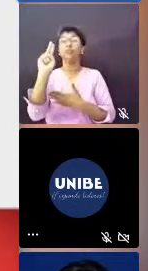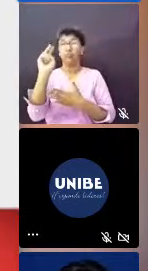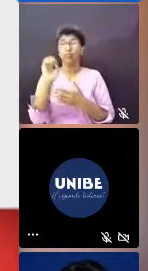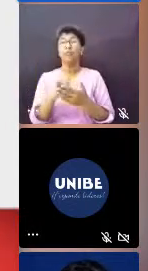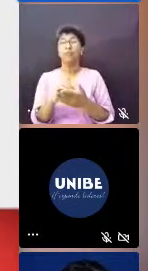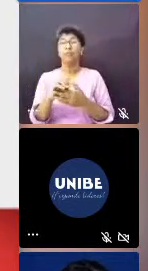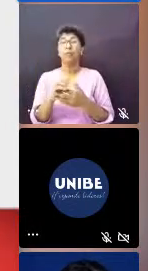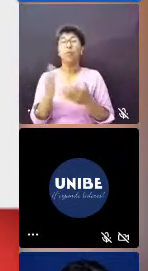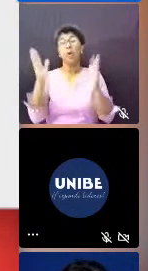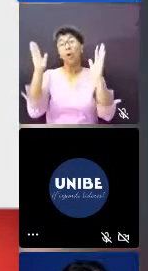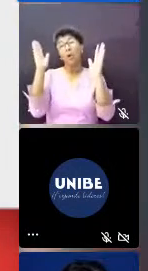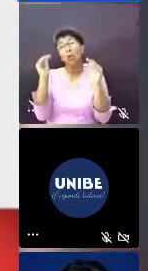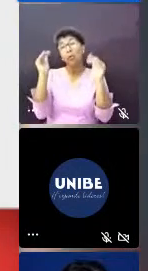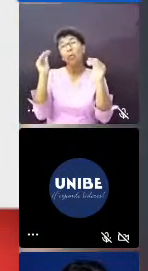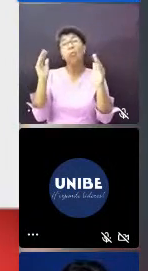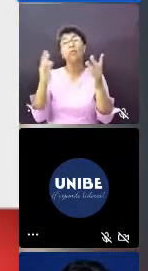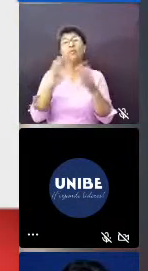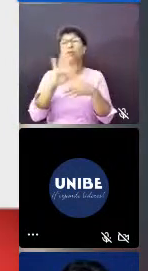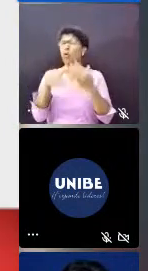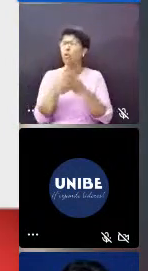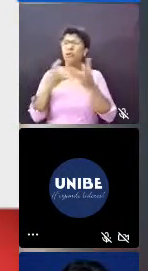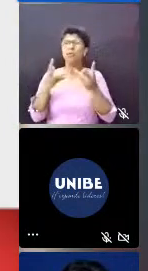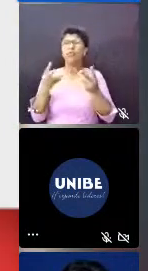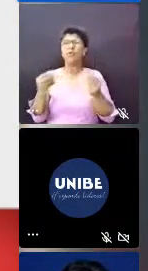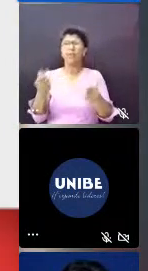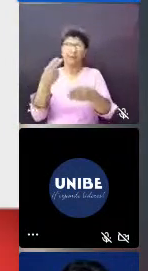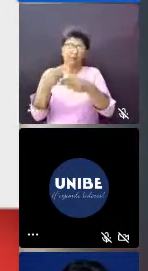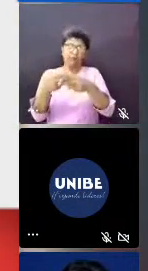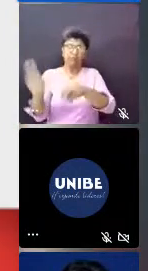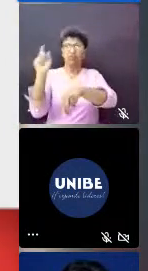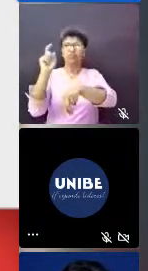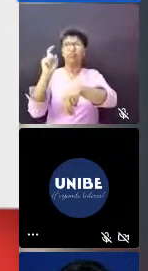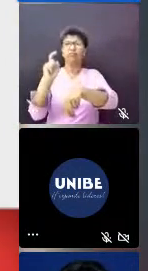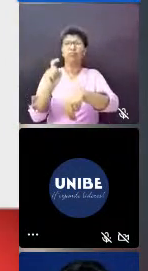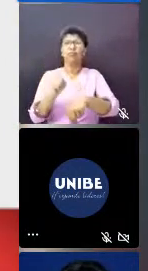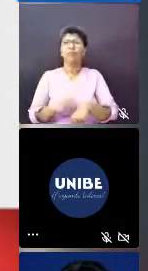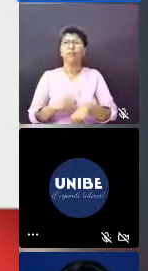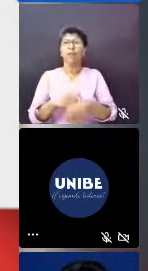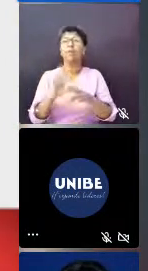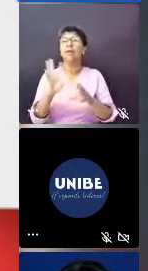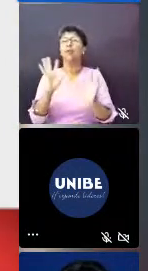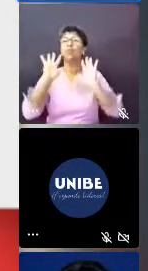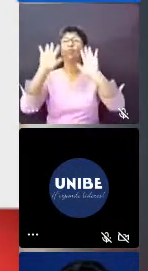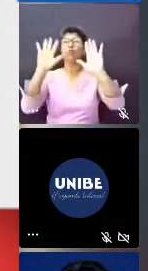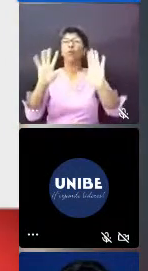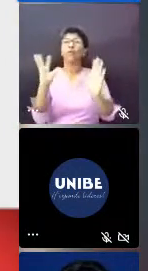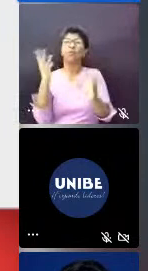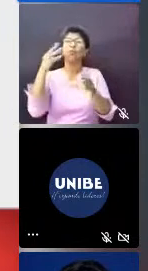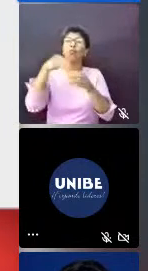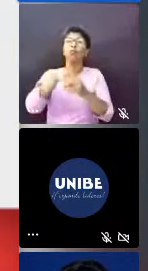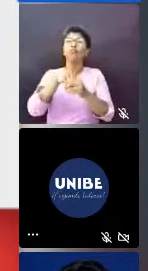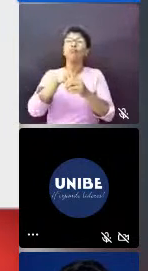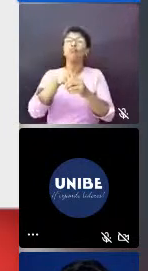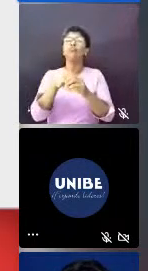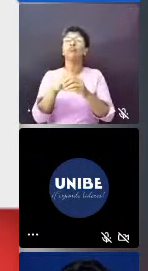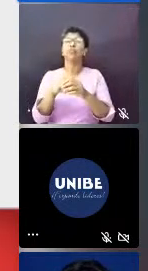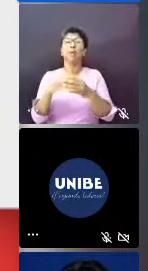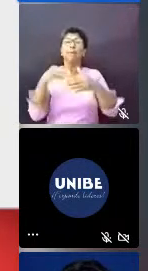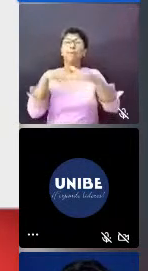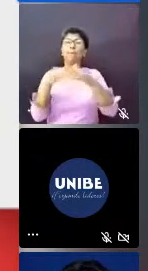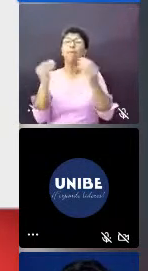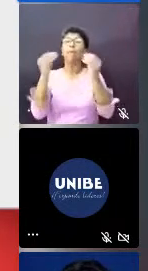But we hope that this will all result in greater inclusion and a greater access to